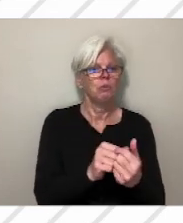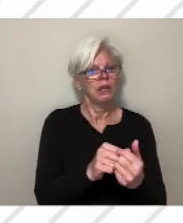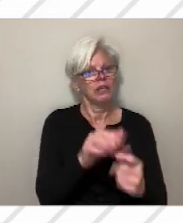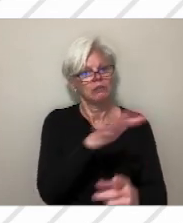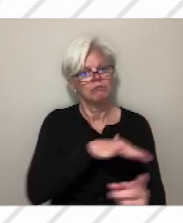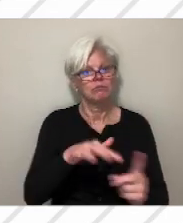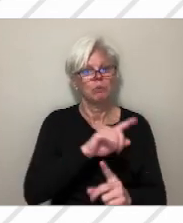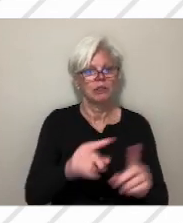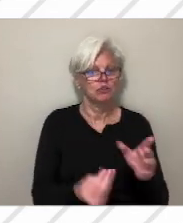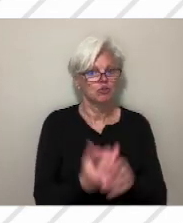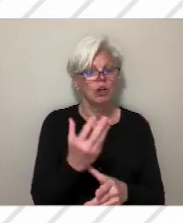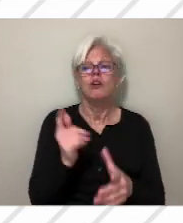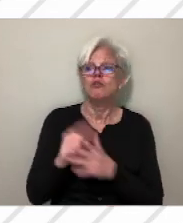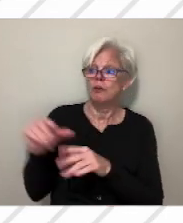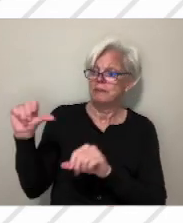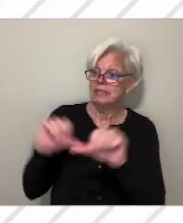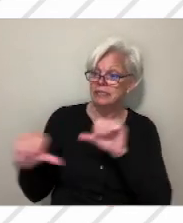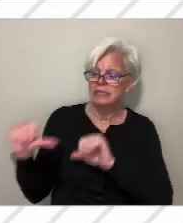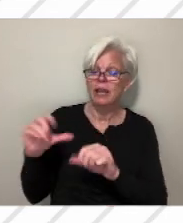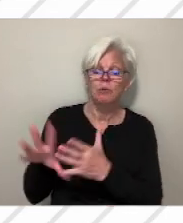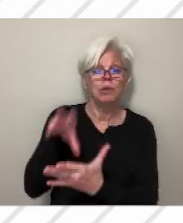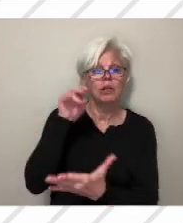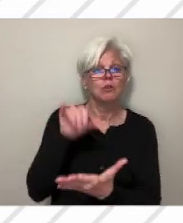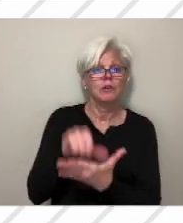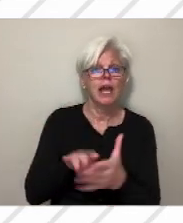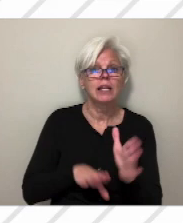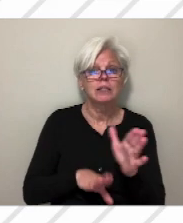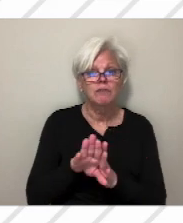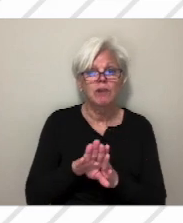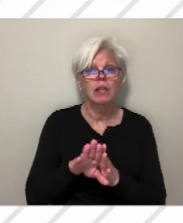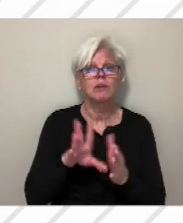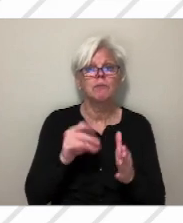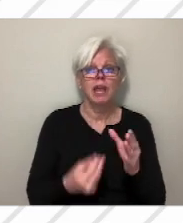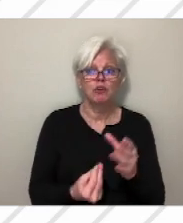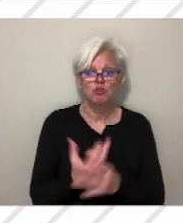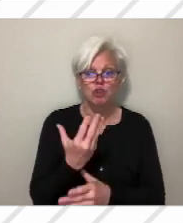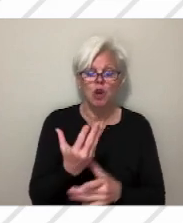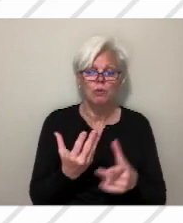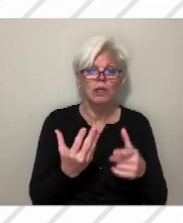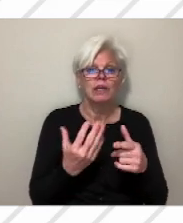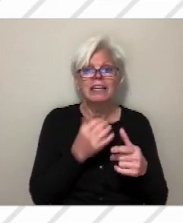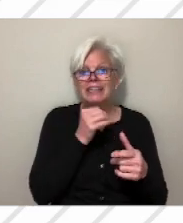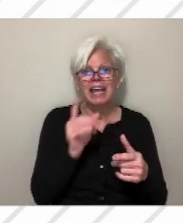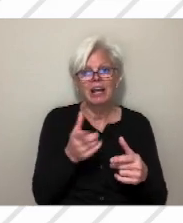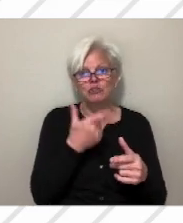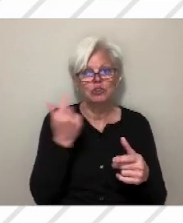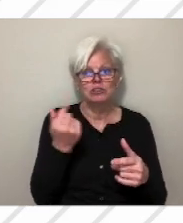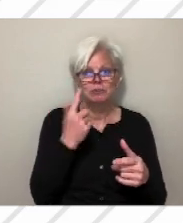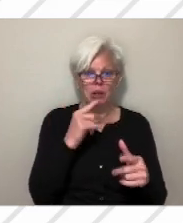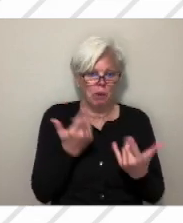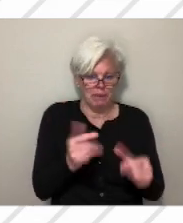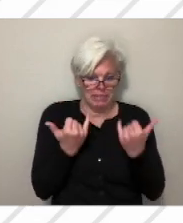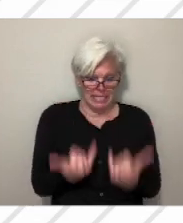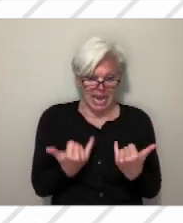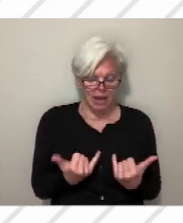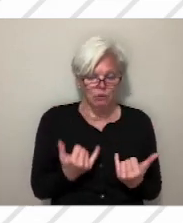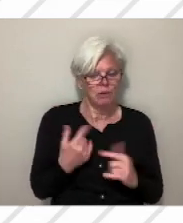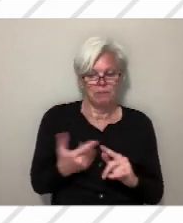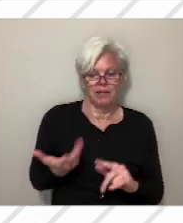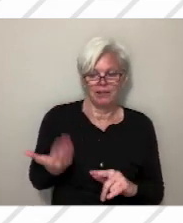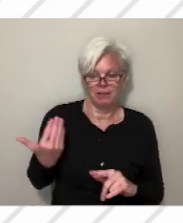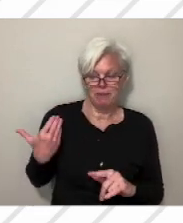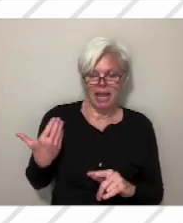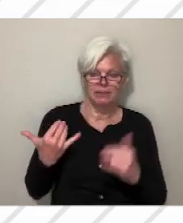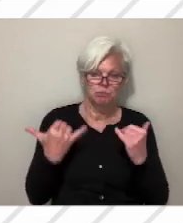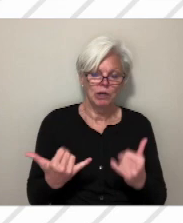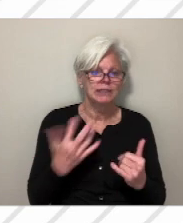We have learned from the science that development and growth isn't just a product of the now, but it is a product of the past, the present,